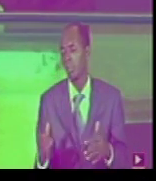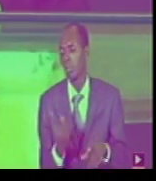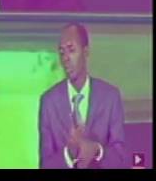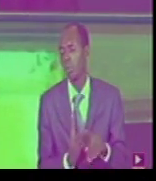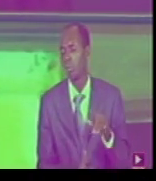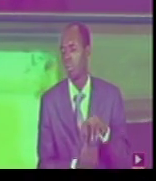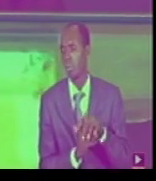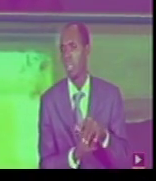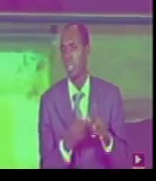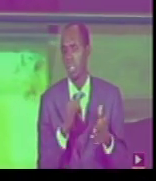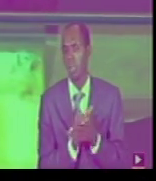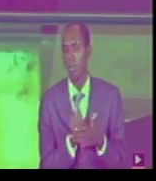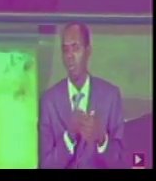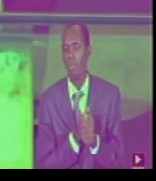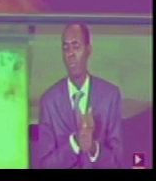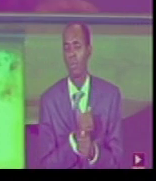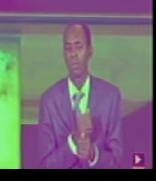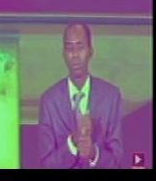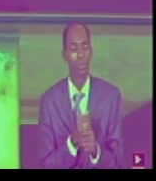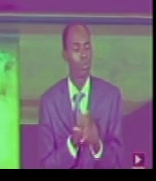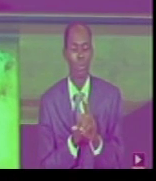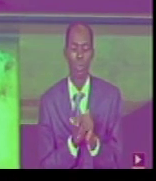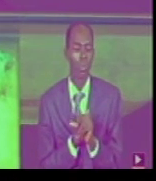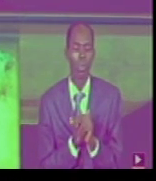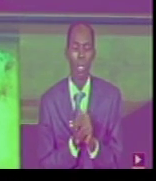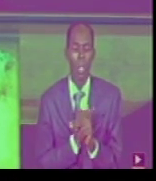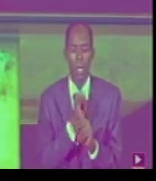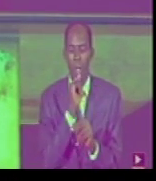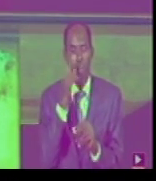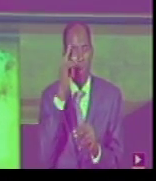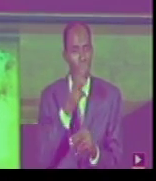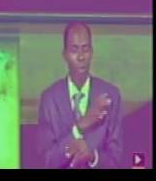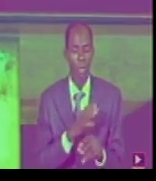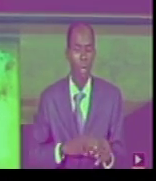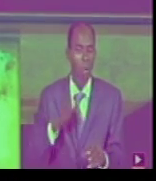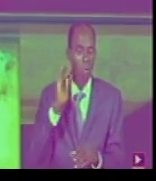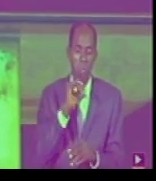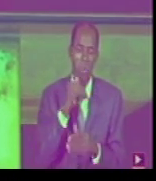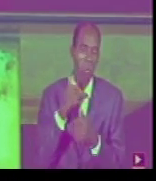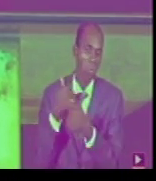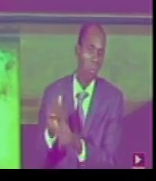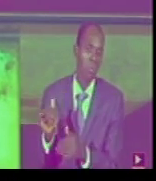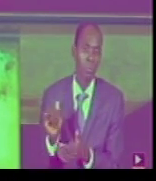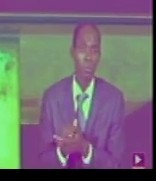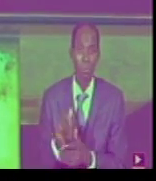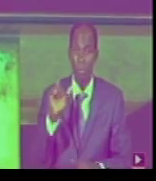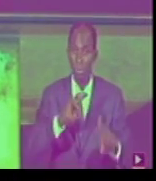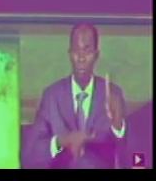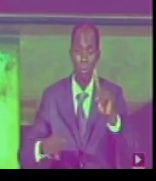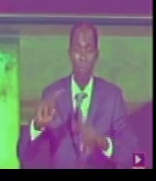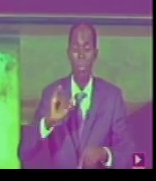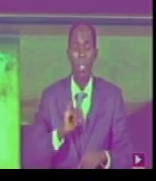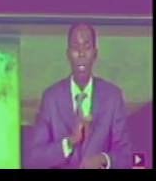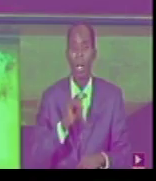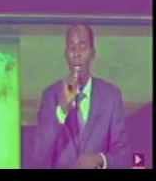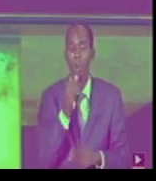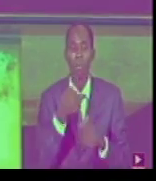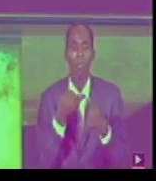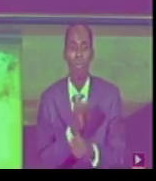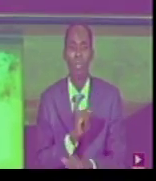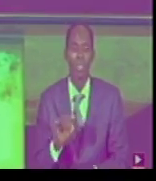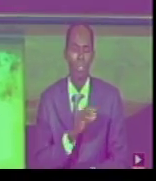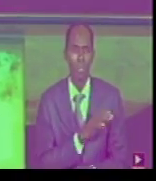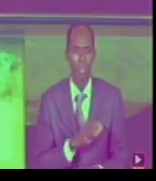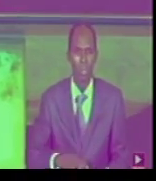says, follow this. No, I'm following Christ. I'll not follow that. I said, I'm following Christ.